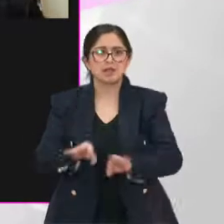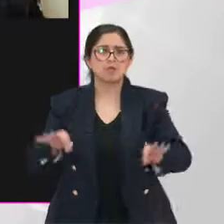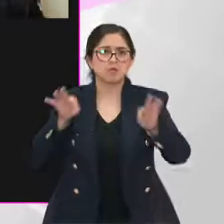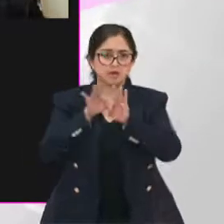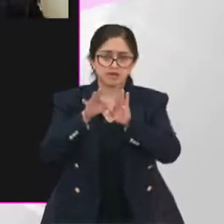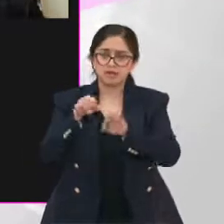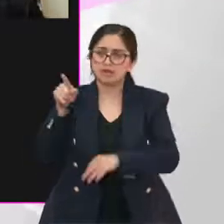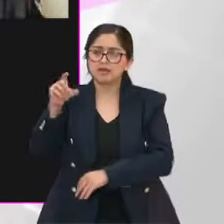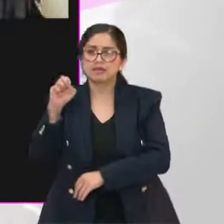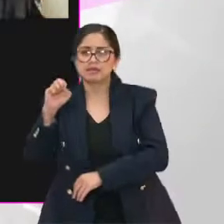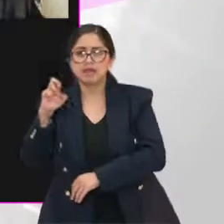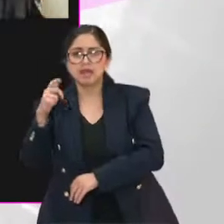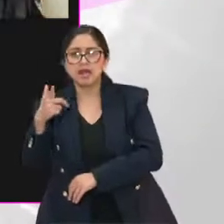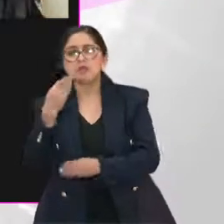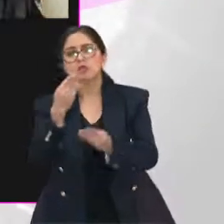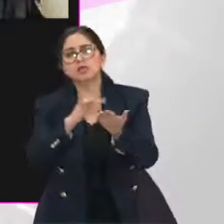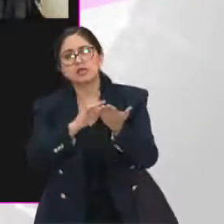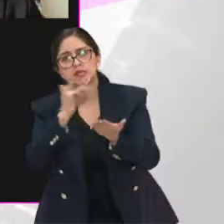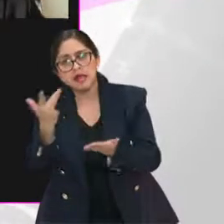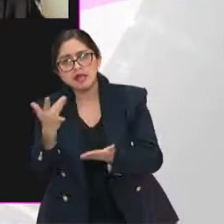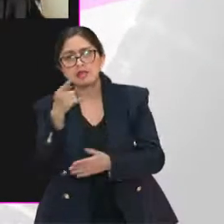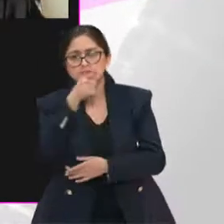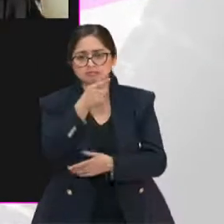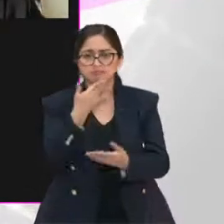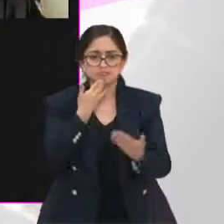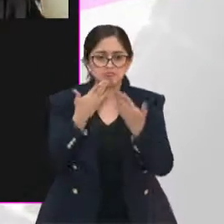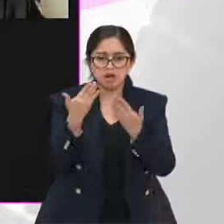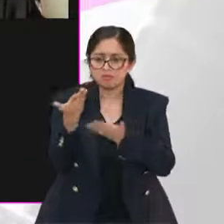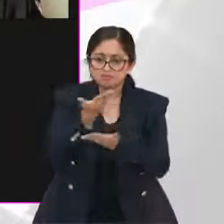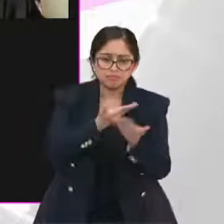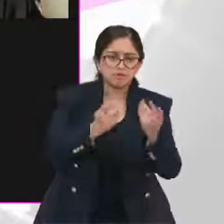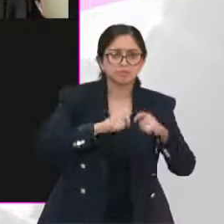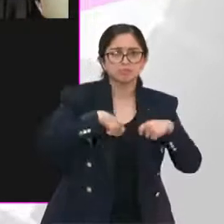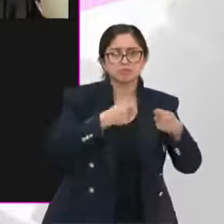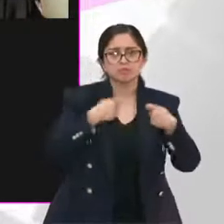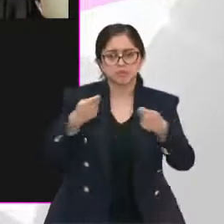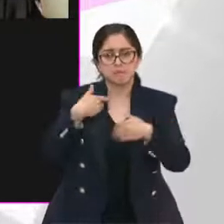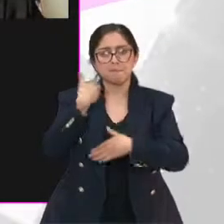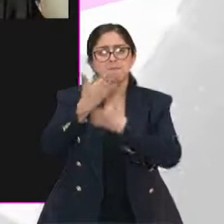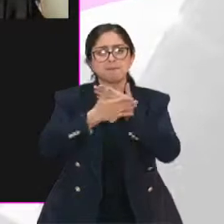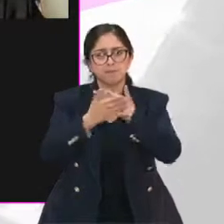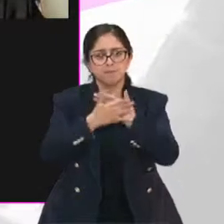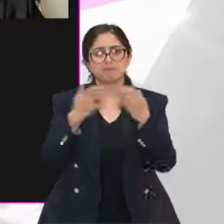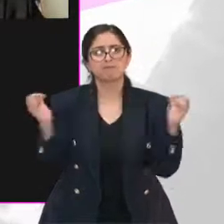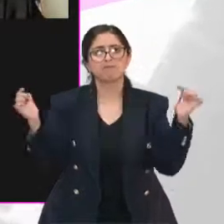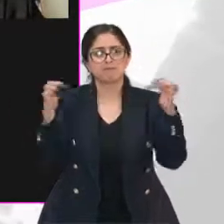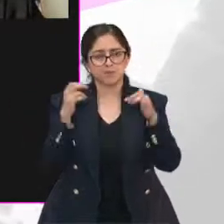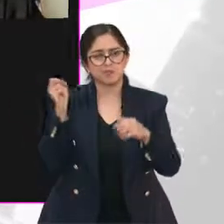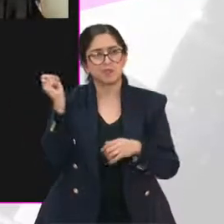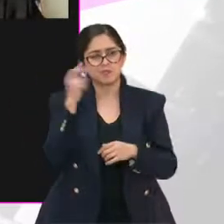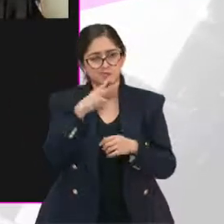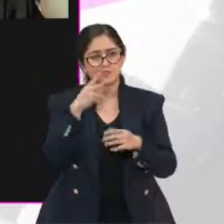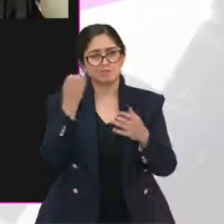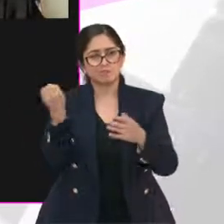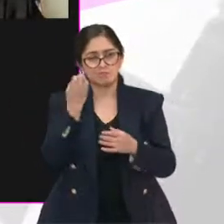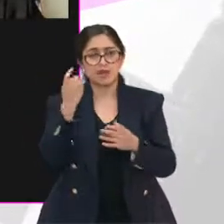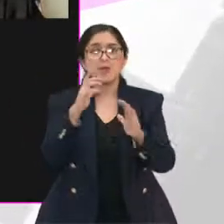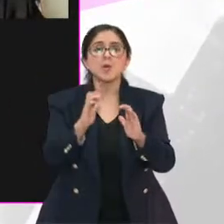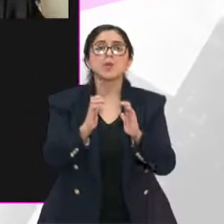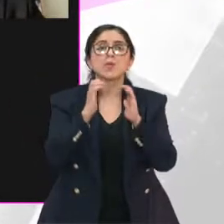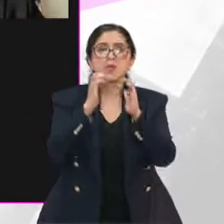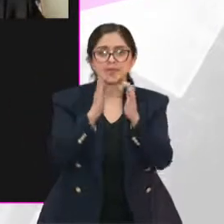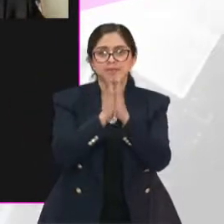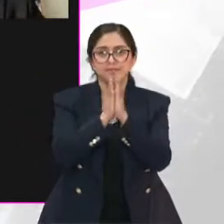a very, very good session, and congratulations, Sergey, because you for your nice